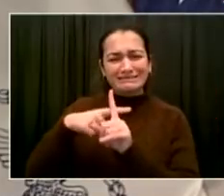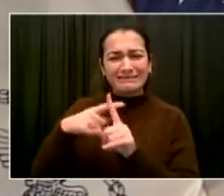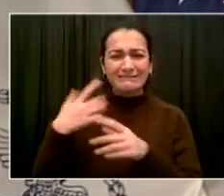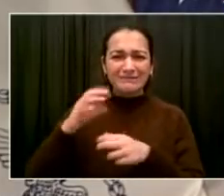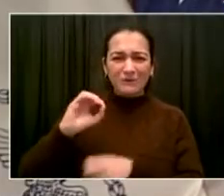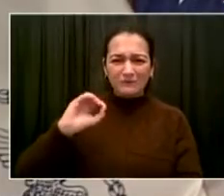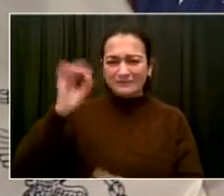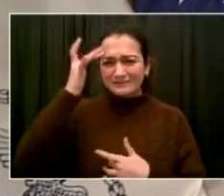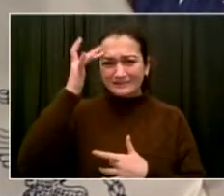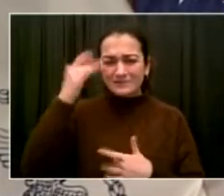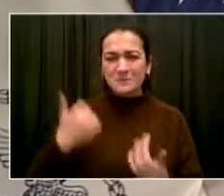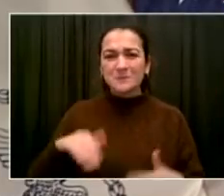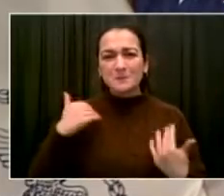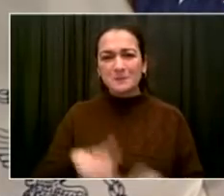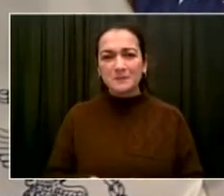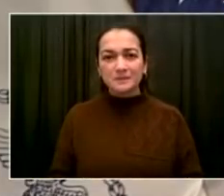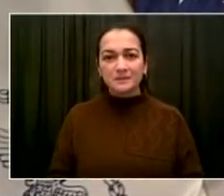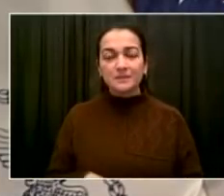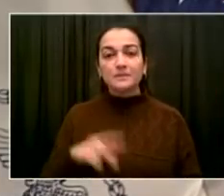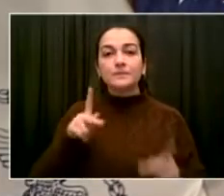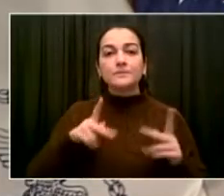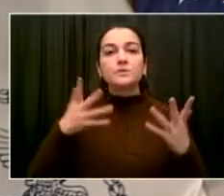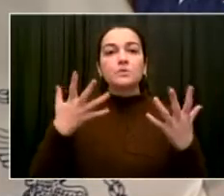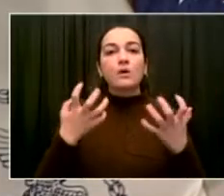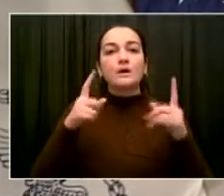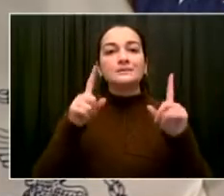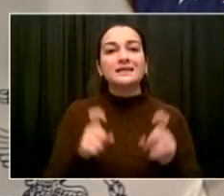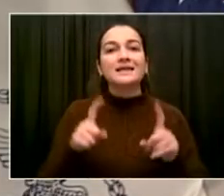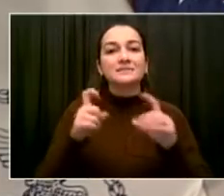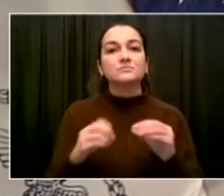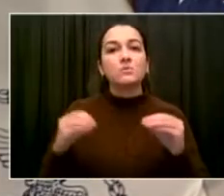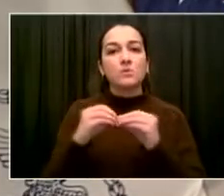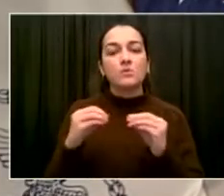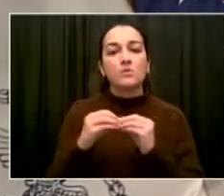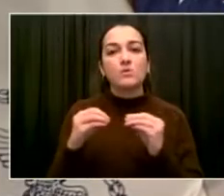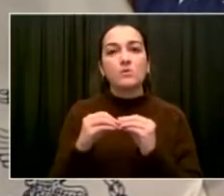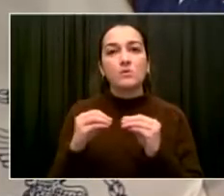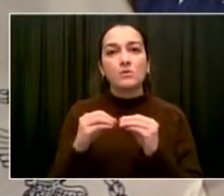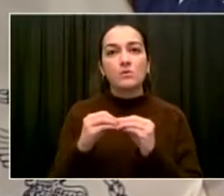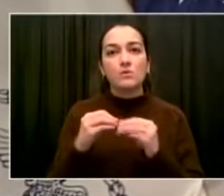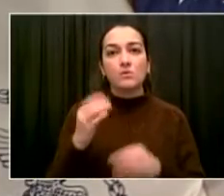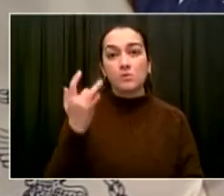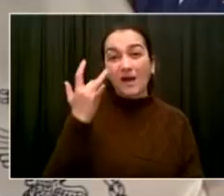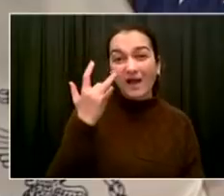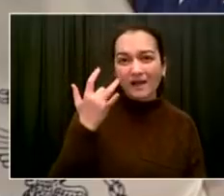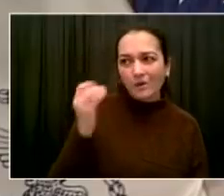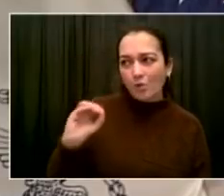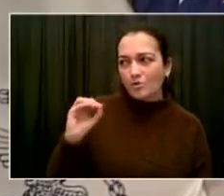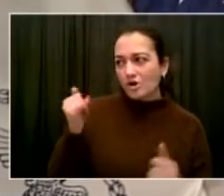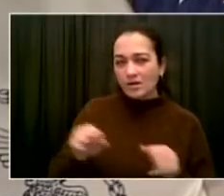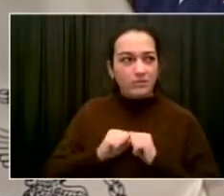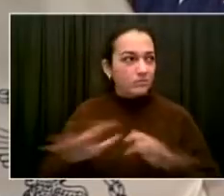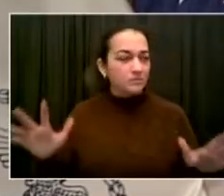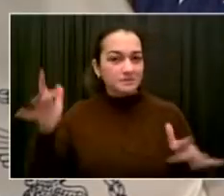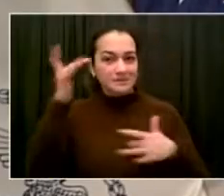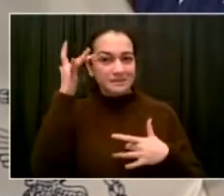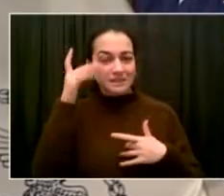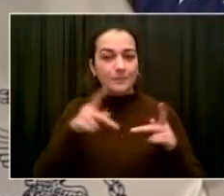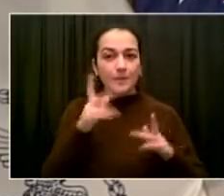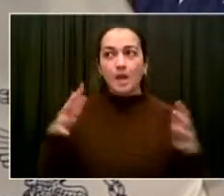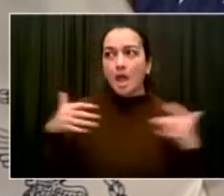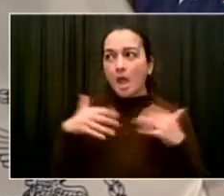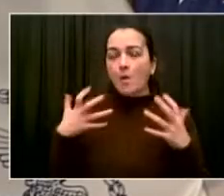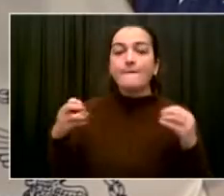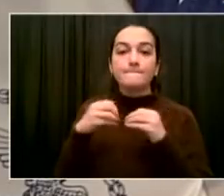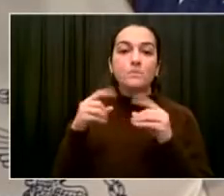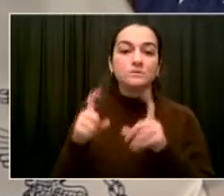because we have a surge in cases unlike anything we've seen before. But we will quickly be able to make adjustments.